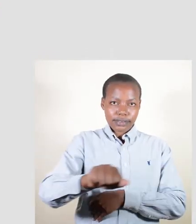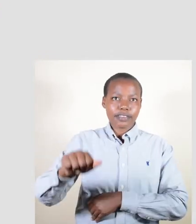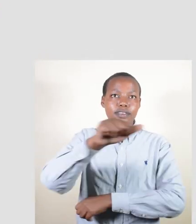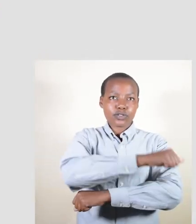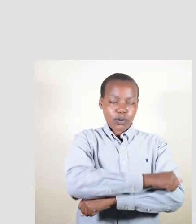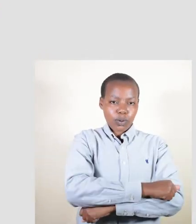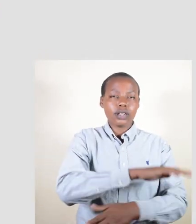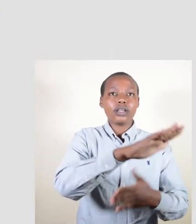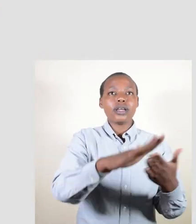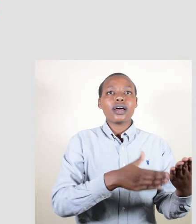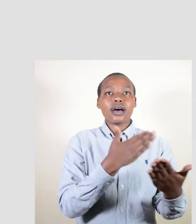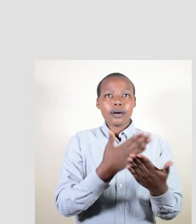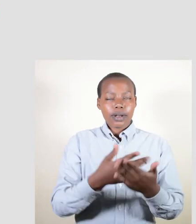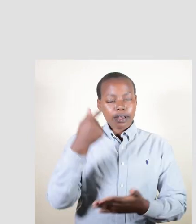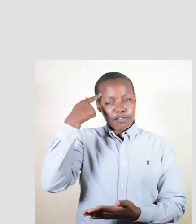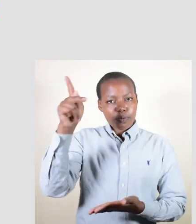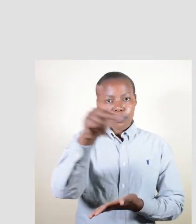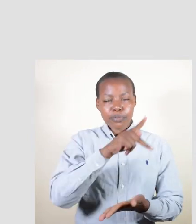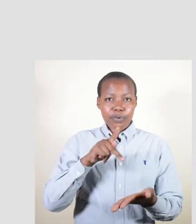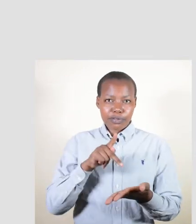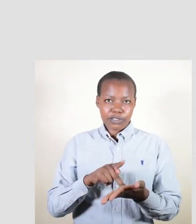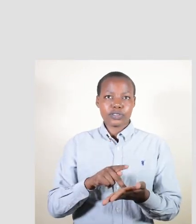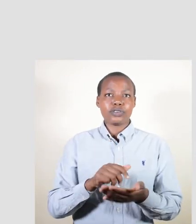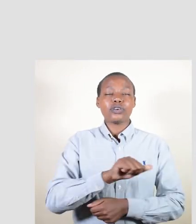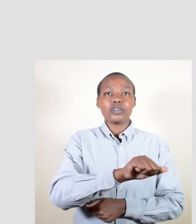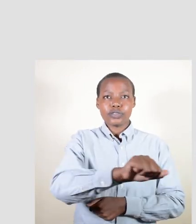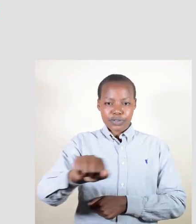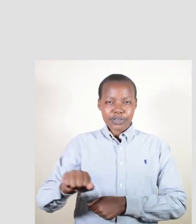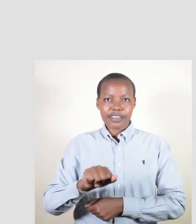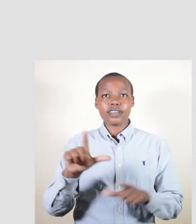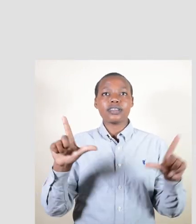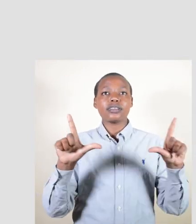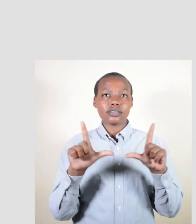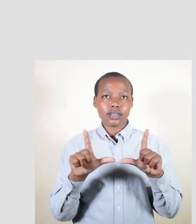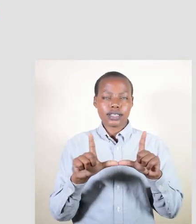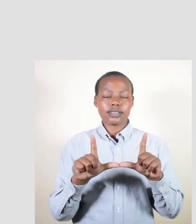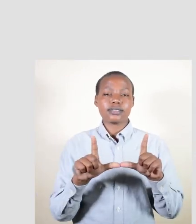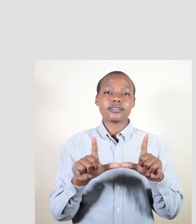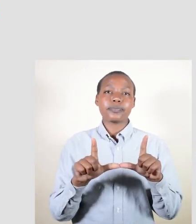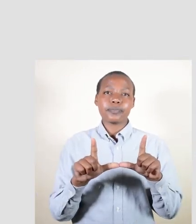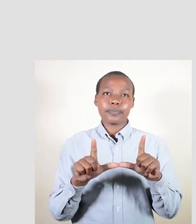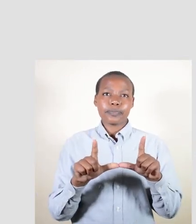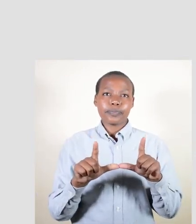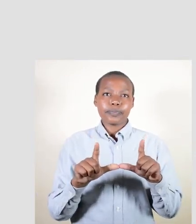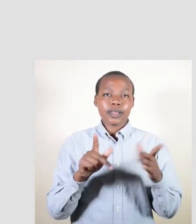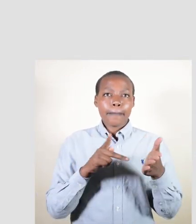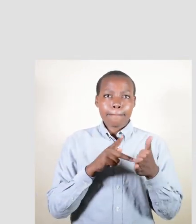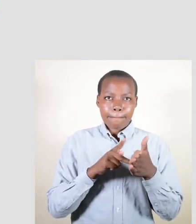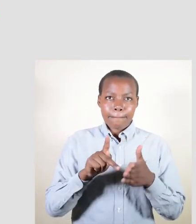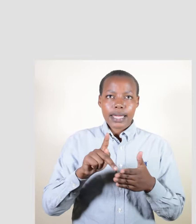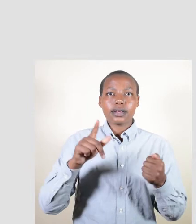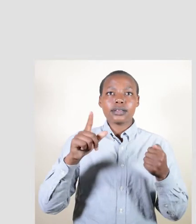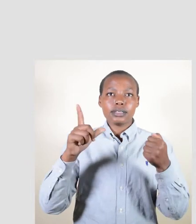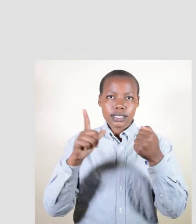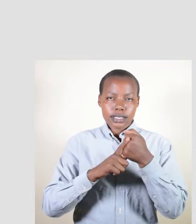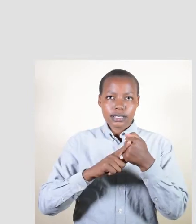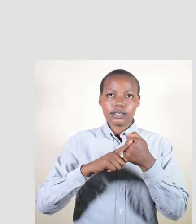driving school, and apply for a PDL, provisional driving license, at a cost